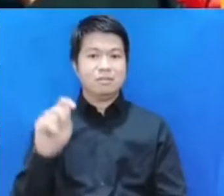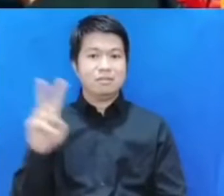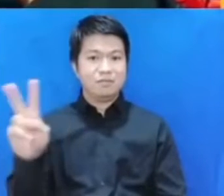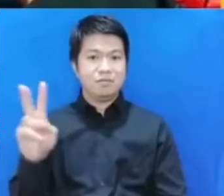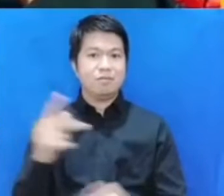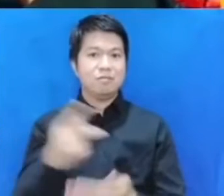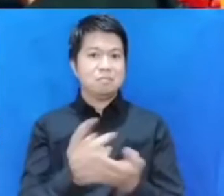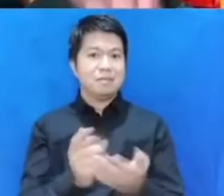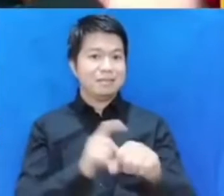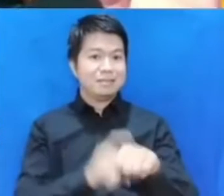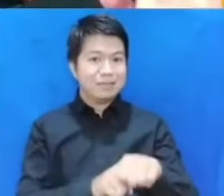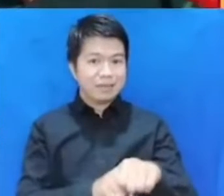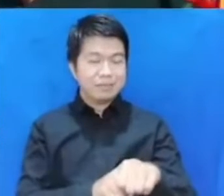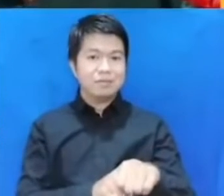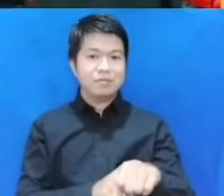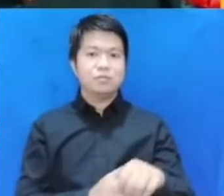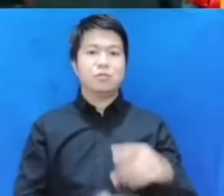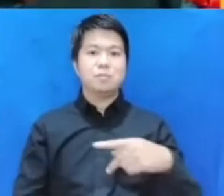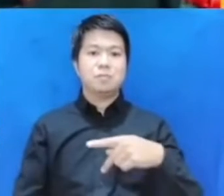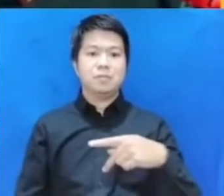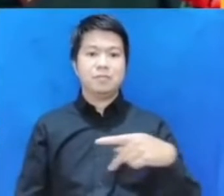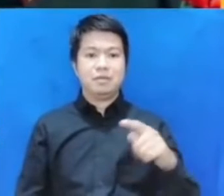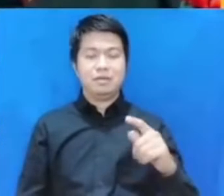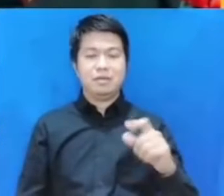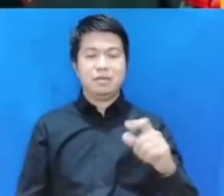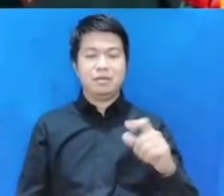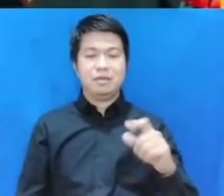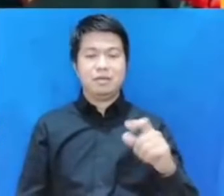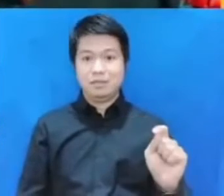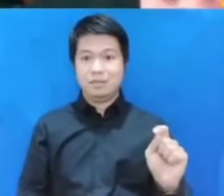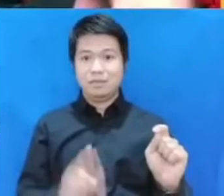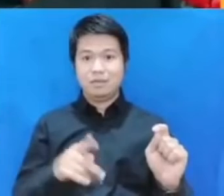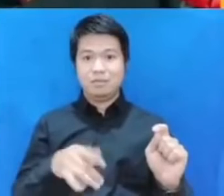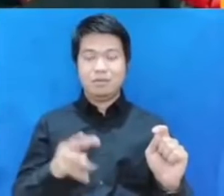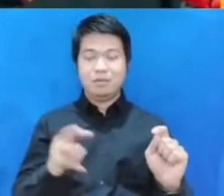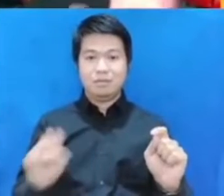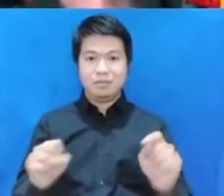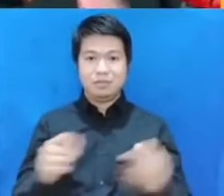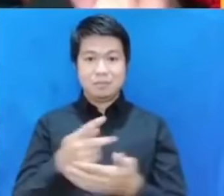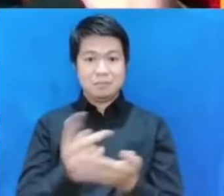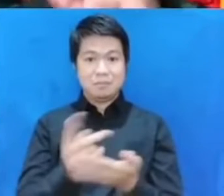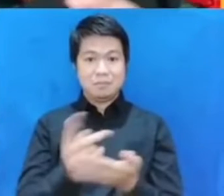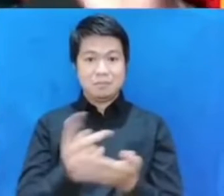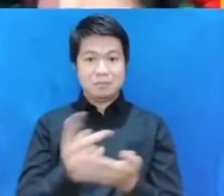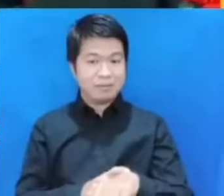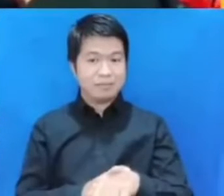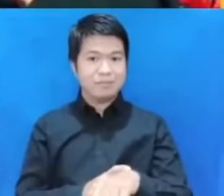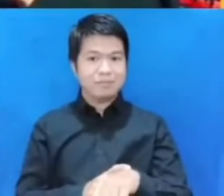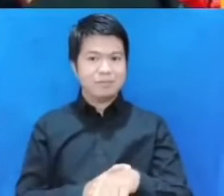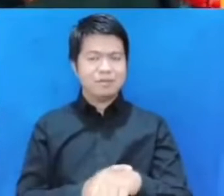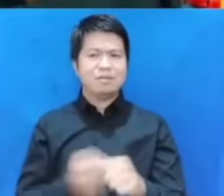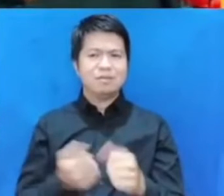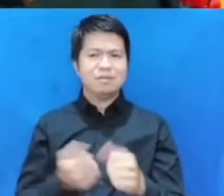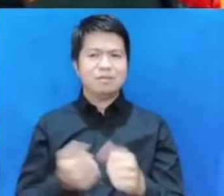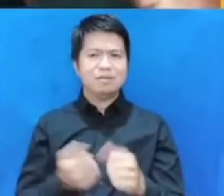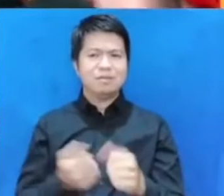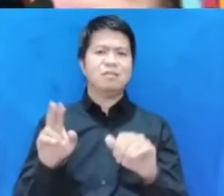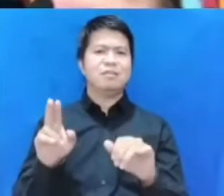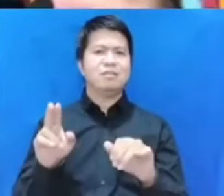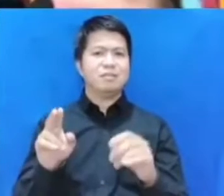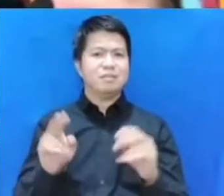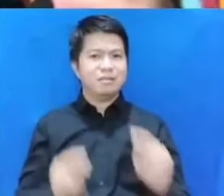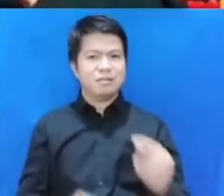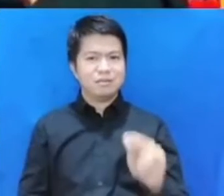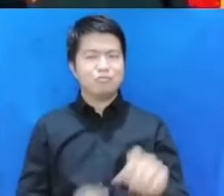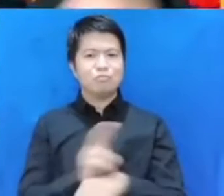RPMS PPST, for our part-time teacher broadcasters, they still need to use po yung